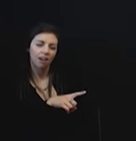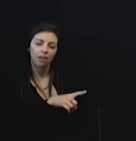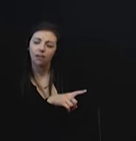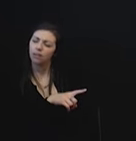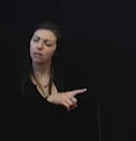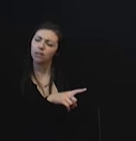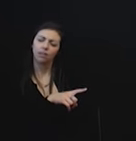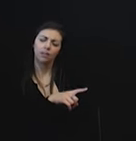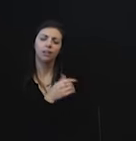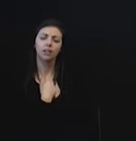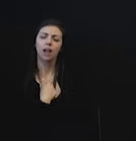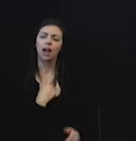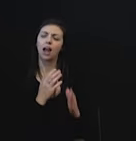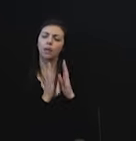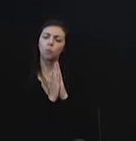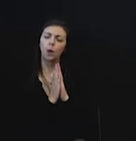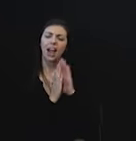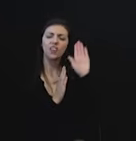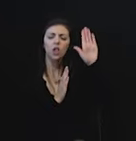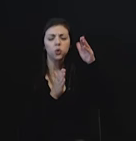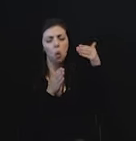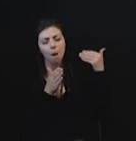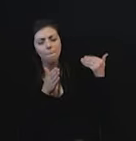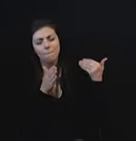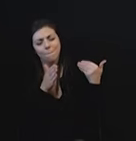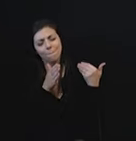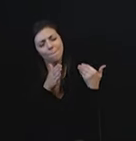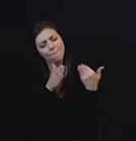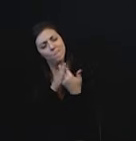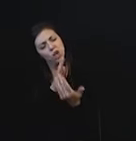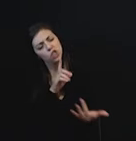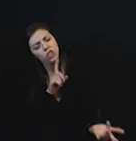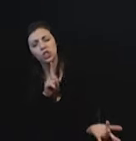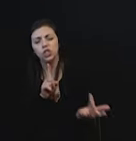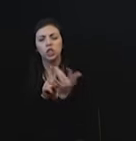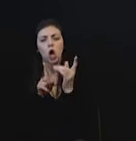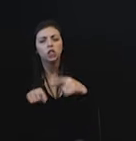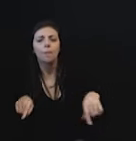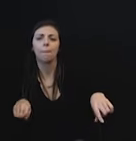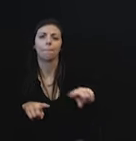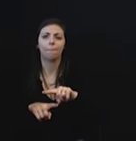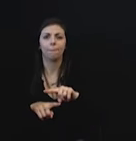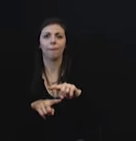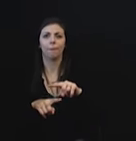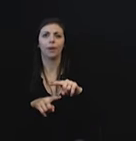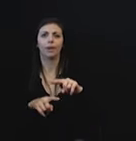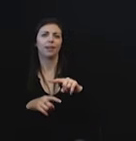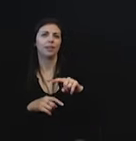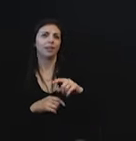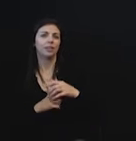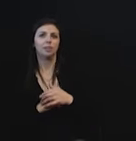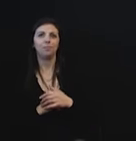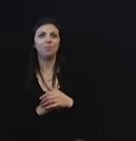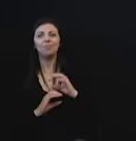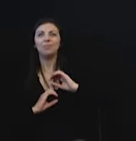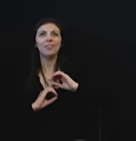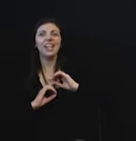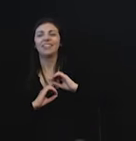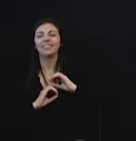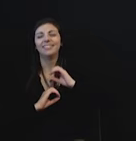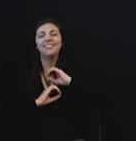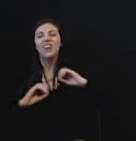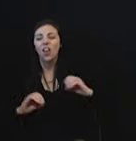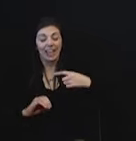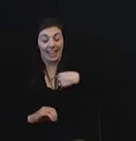I pray your nearness would touch them now. It wouldn't be anything that has been said up until this point. It would be you,